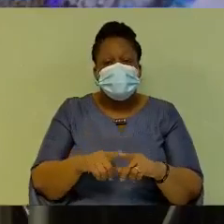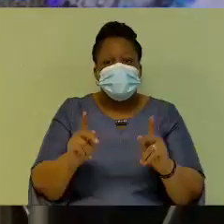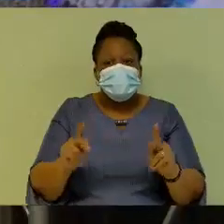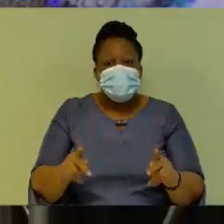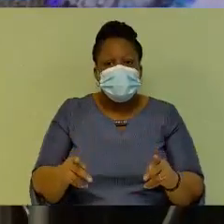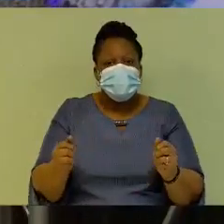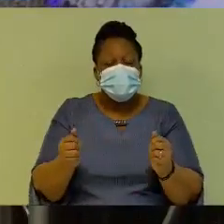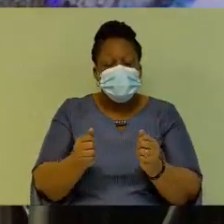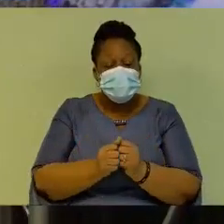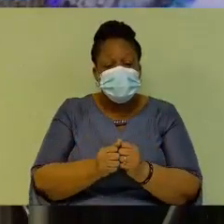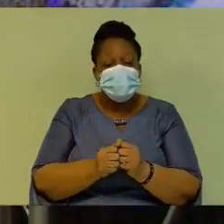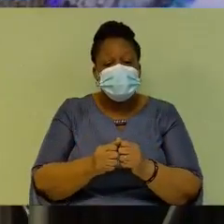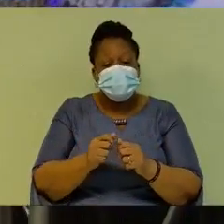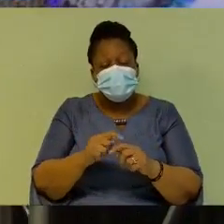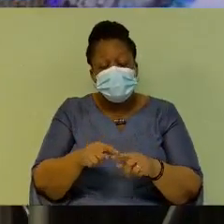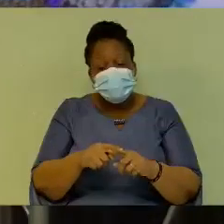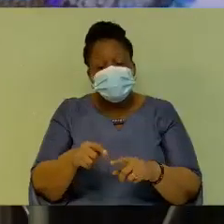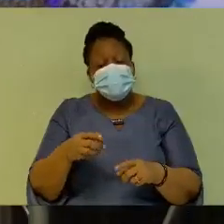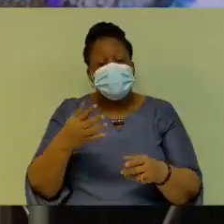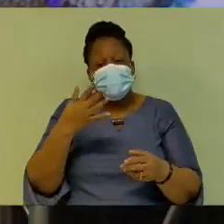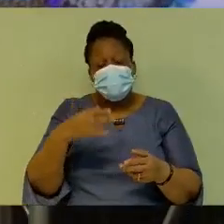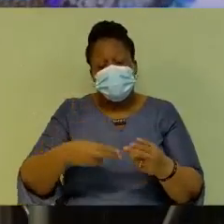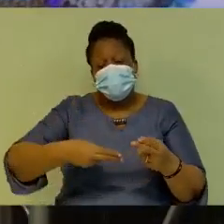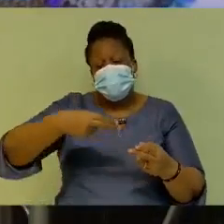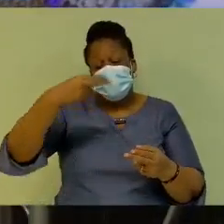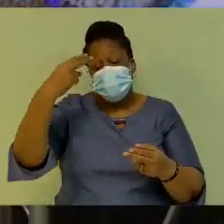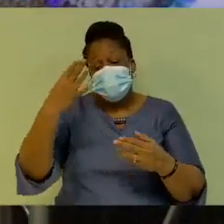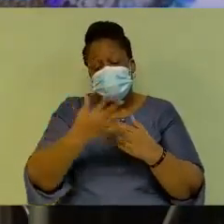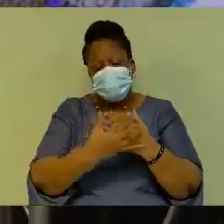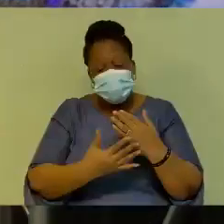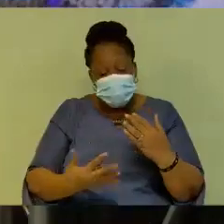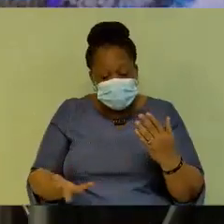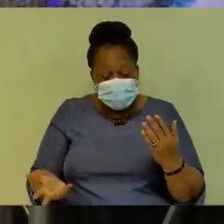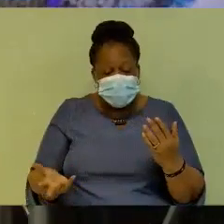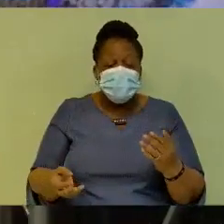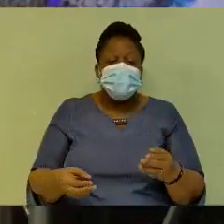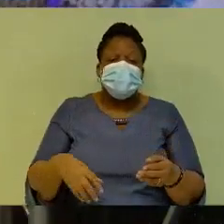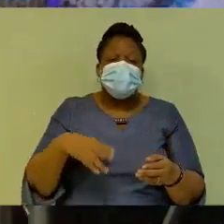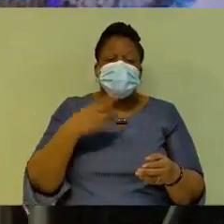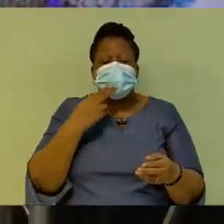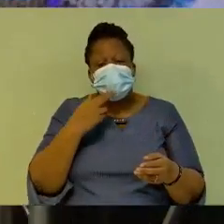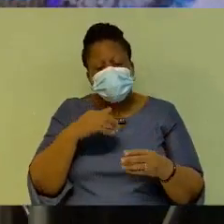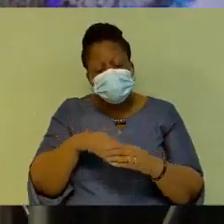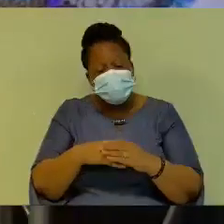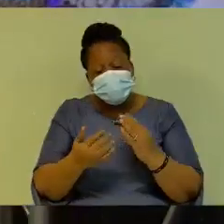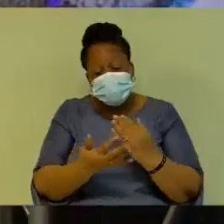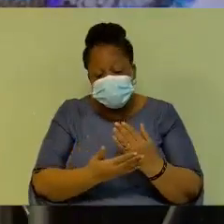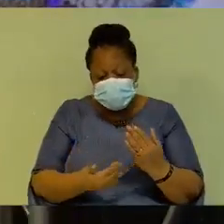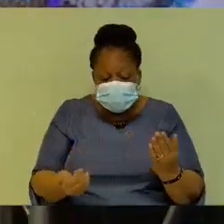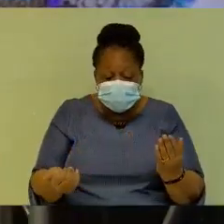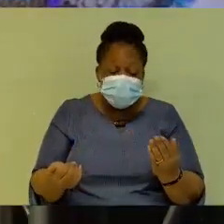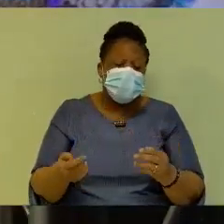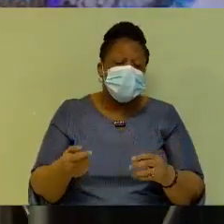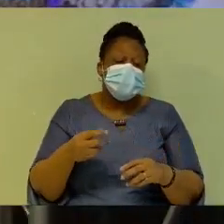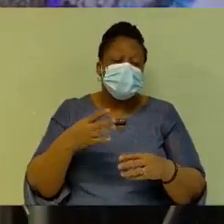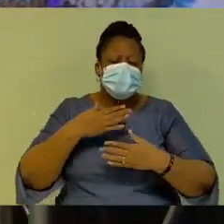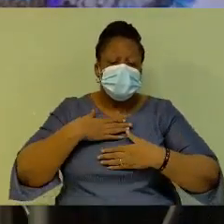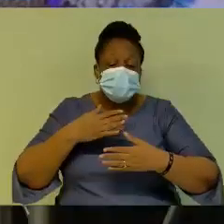with underlying conditions, and also our elders in the church. However, we noted